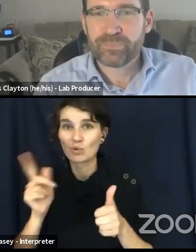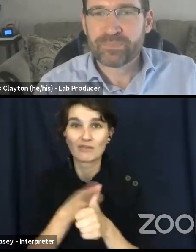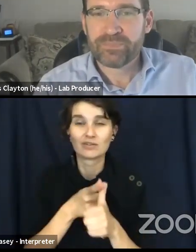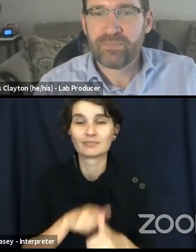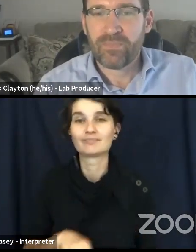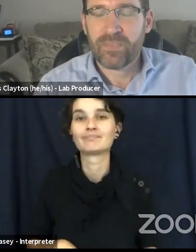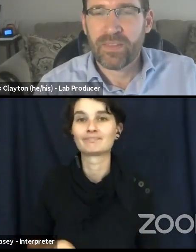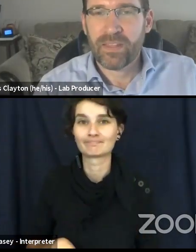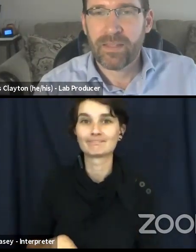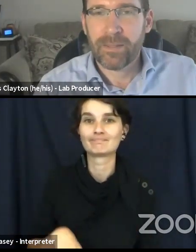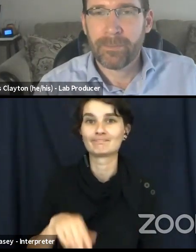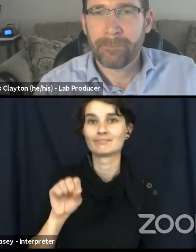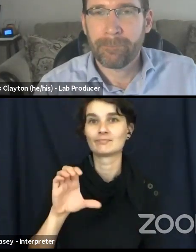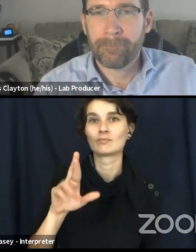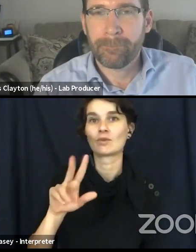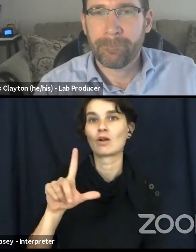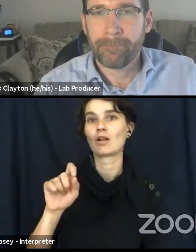something that